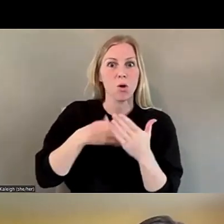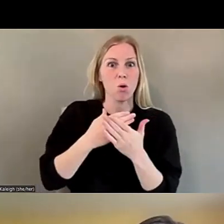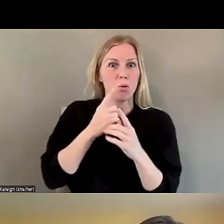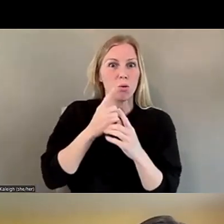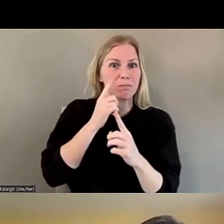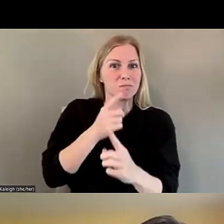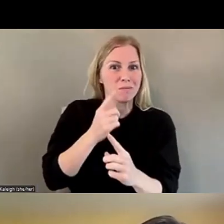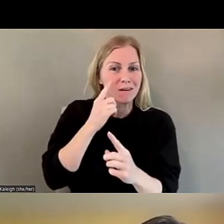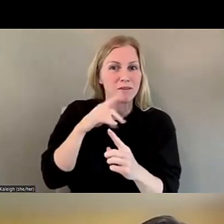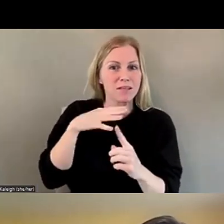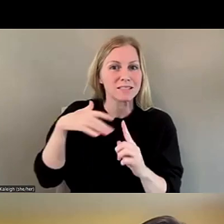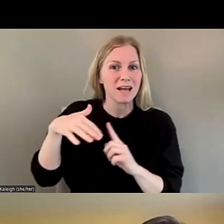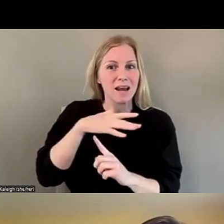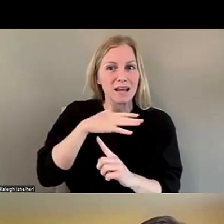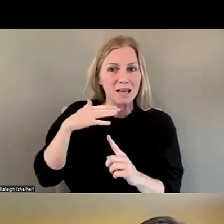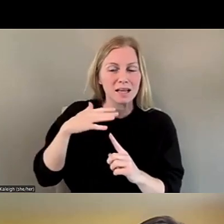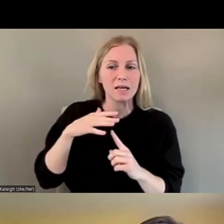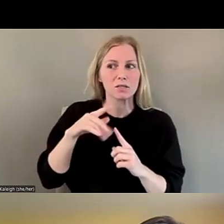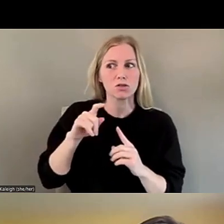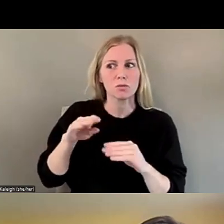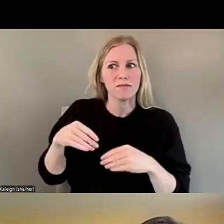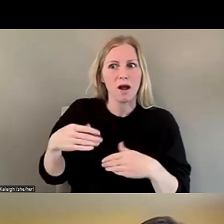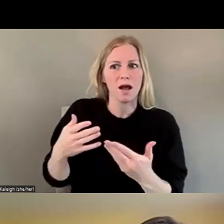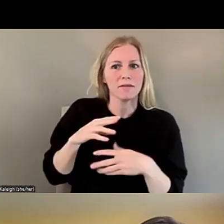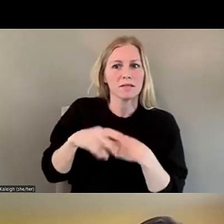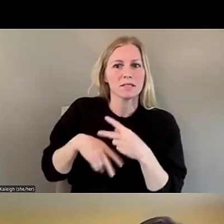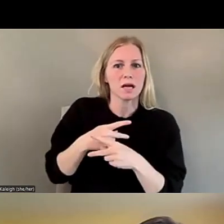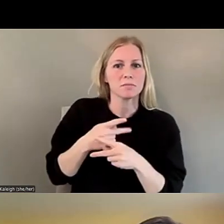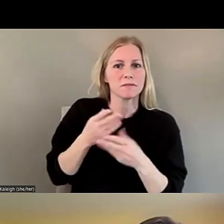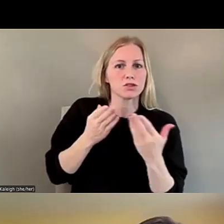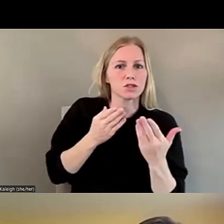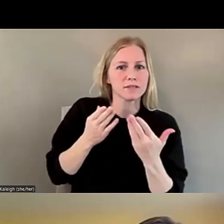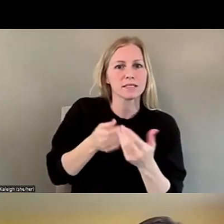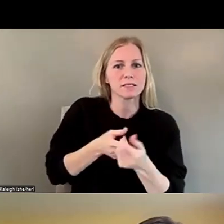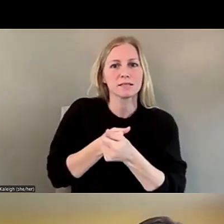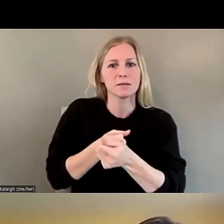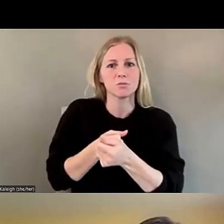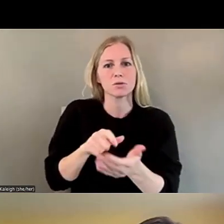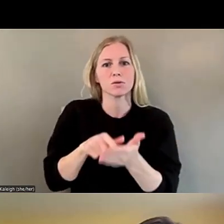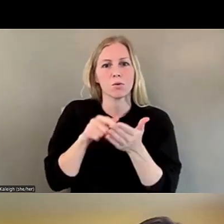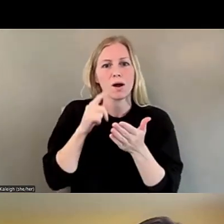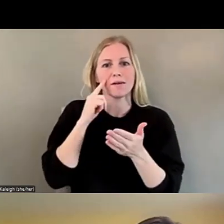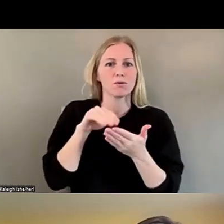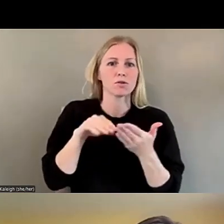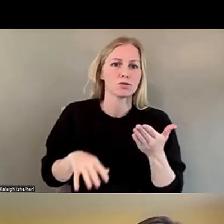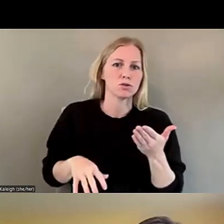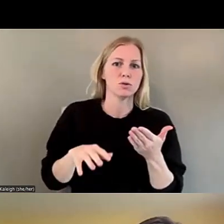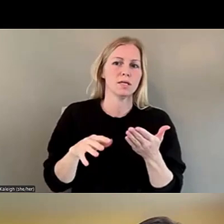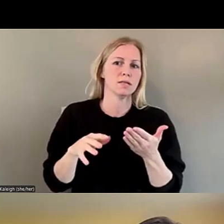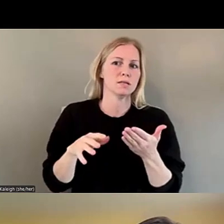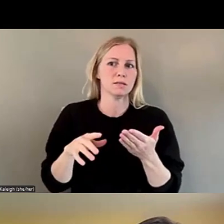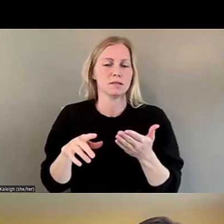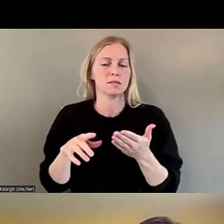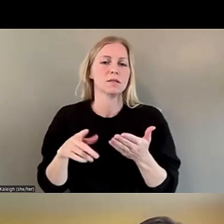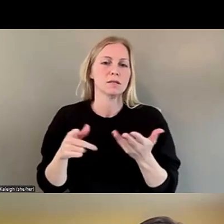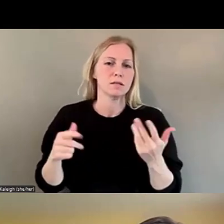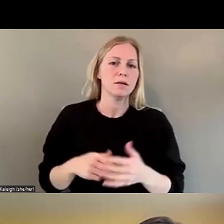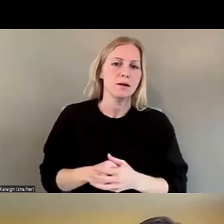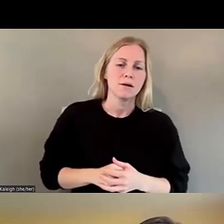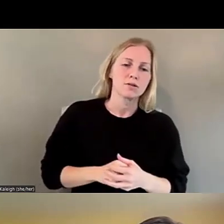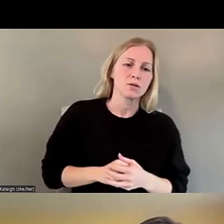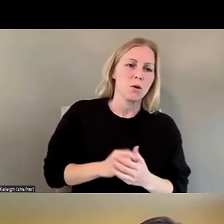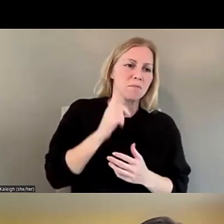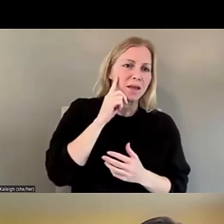provide, the types of services and supports needed for students with these intense needs. So I would say,